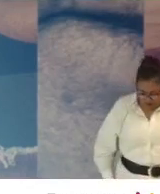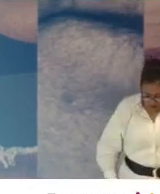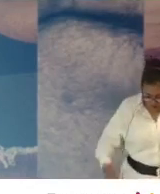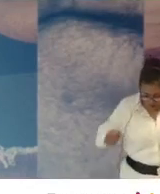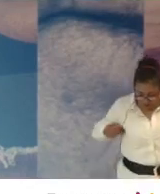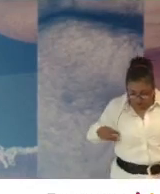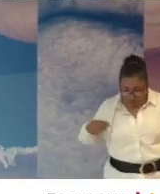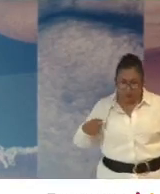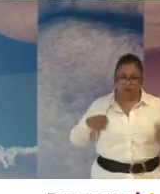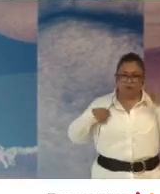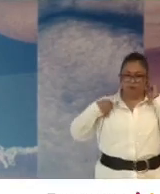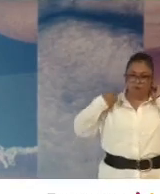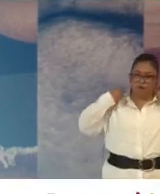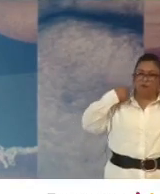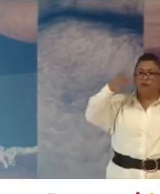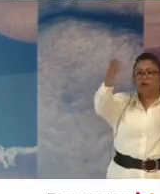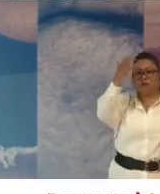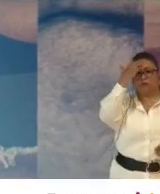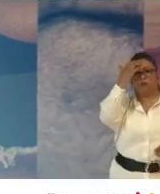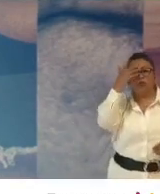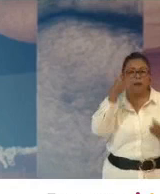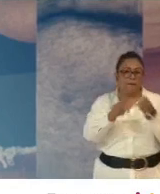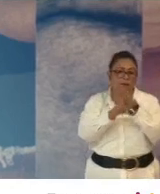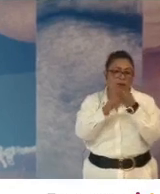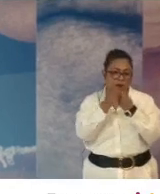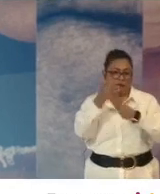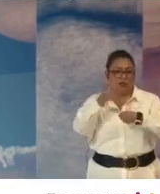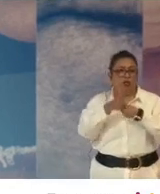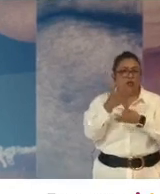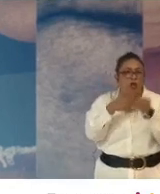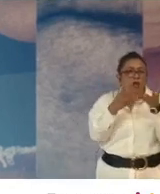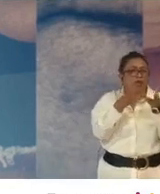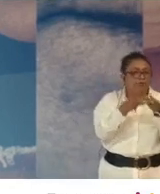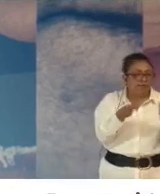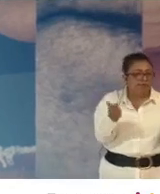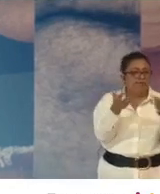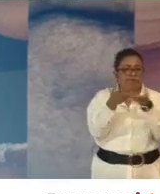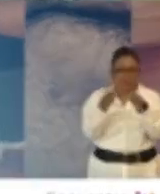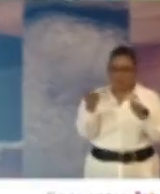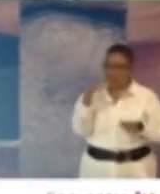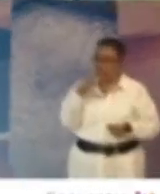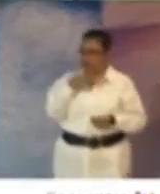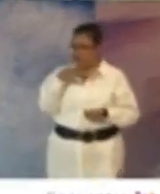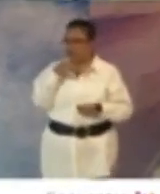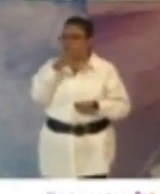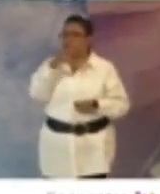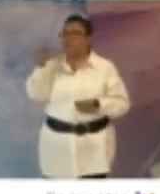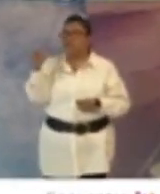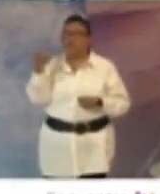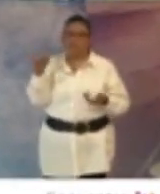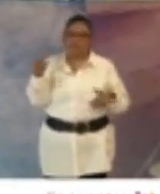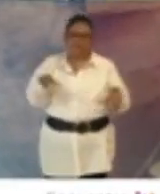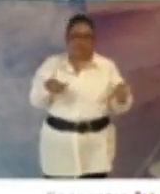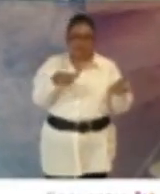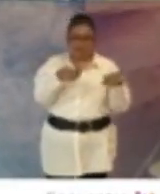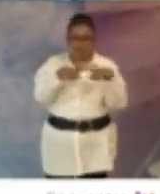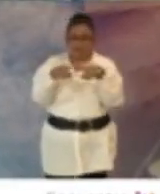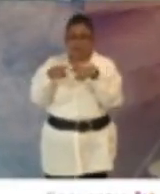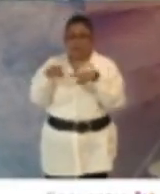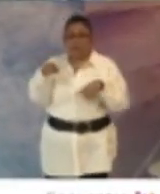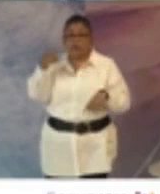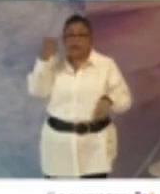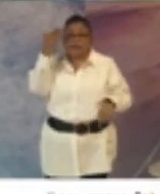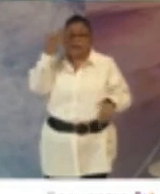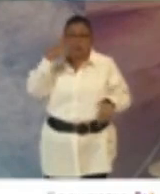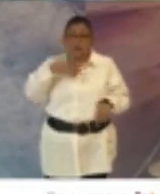designing comprehensive solutions that address the underlying structures and dynamics within systems, we know that studying and